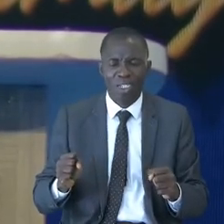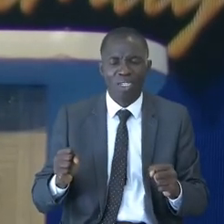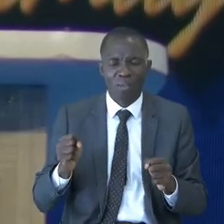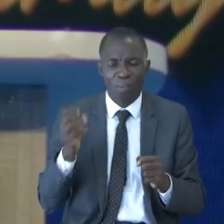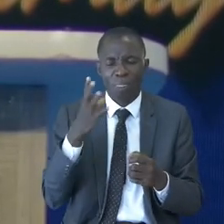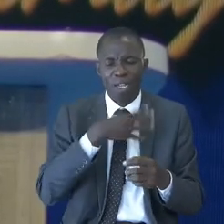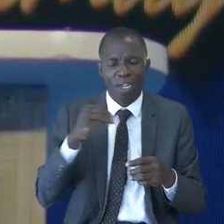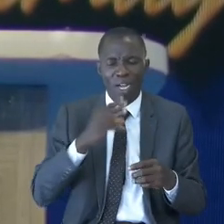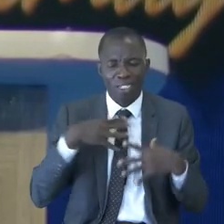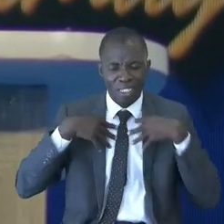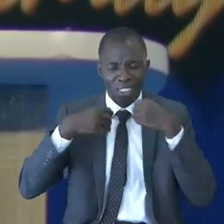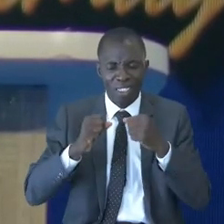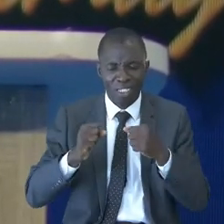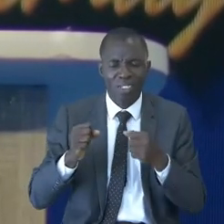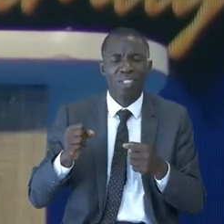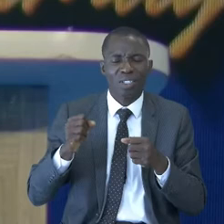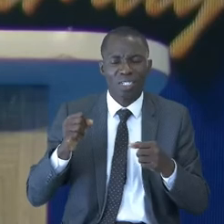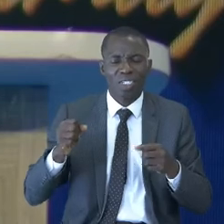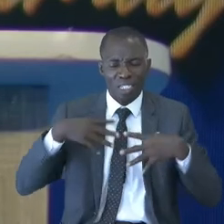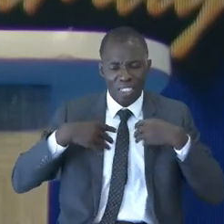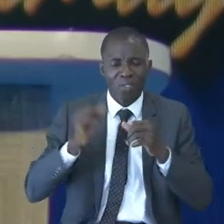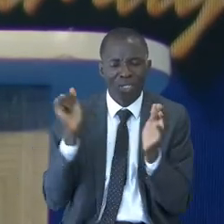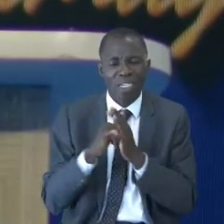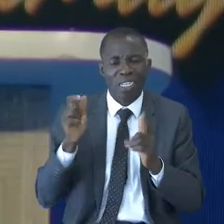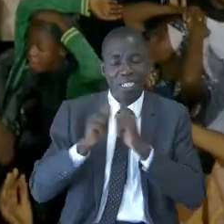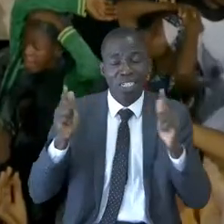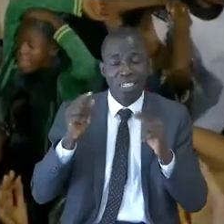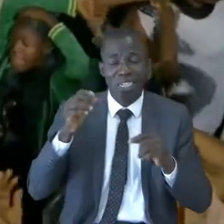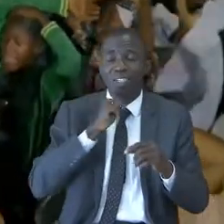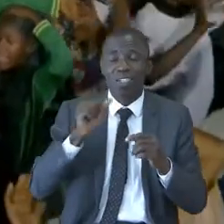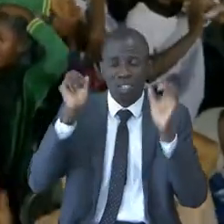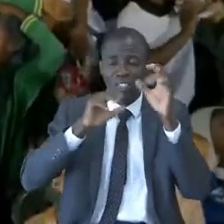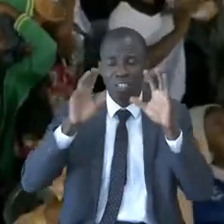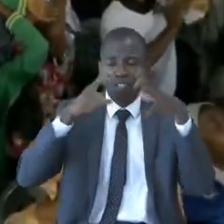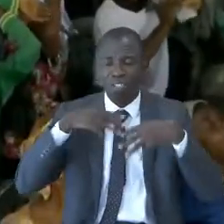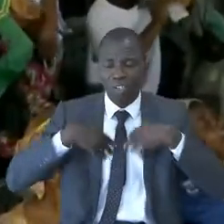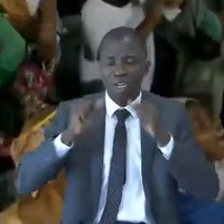the so-called incurable in Jesus' name. Amen.